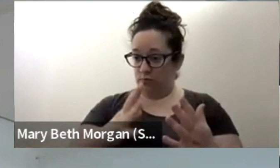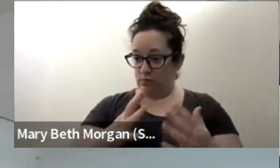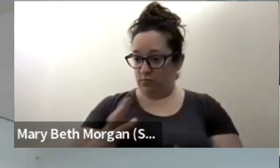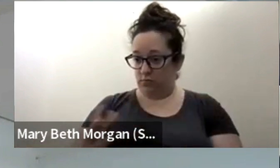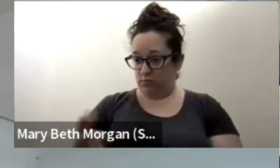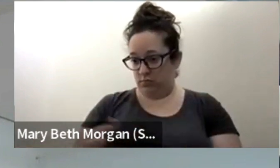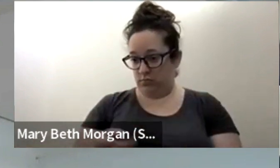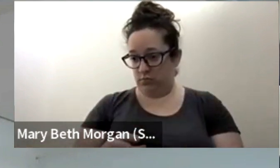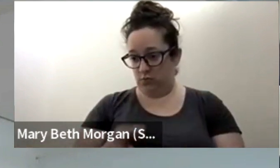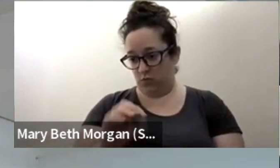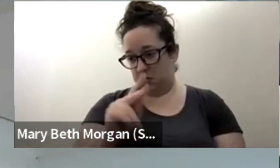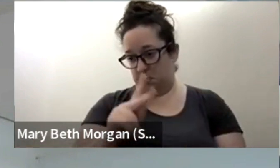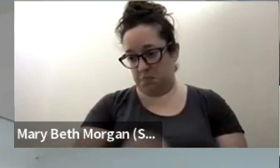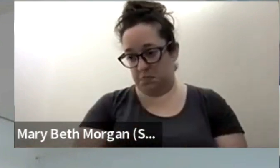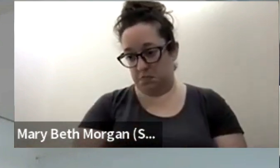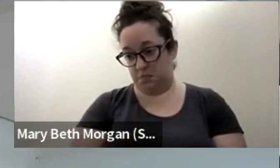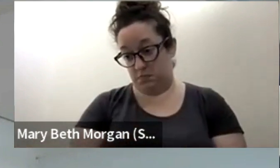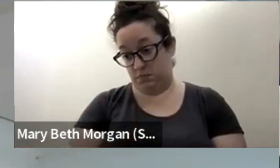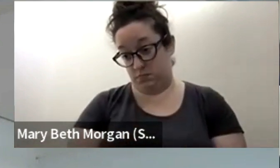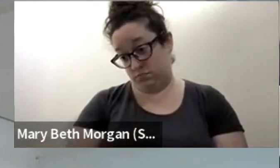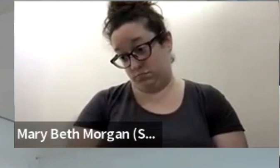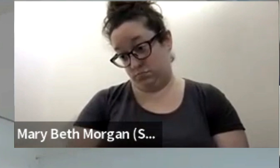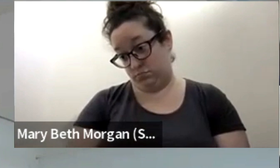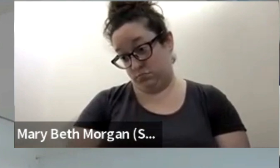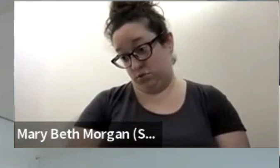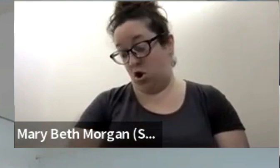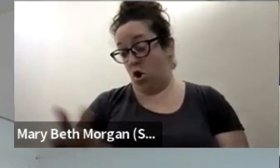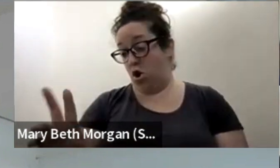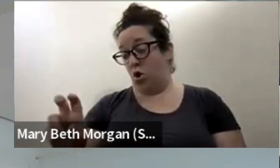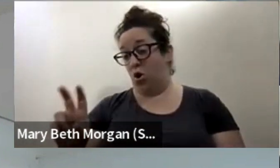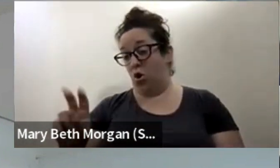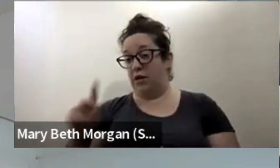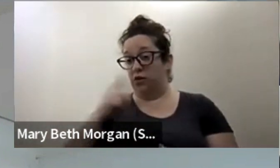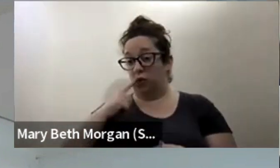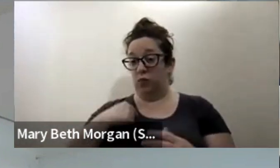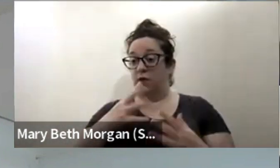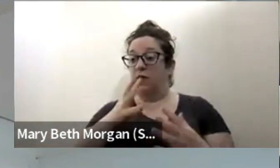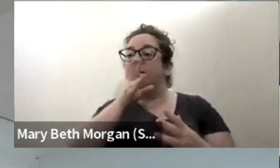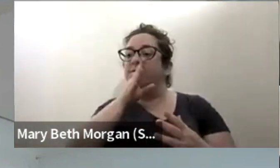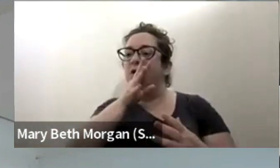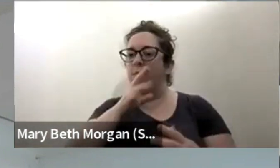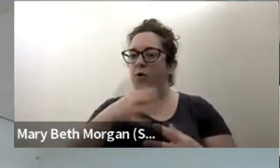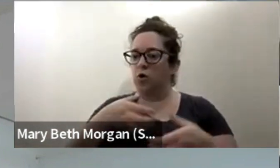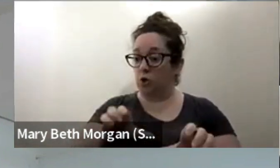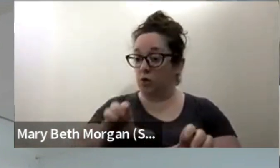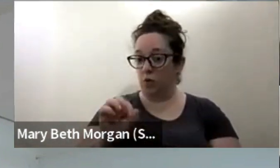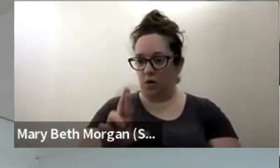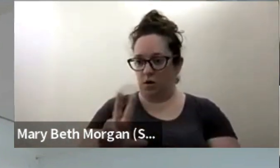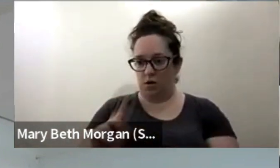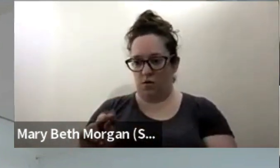other people and reclaiming. It's such an interesting time, and it's become more